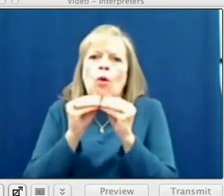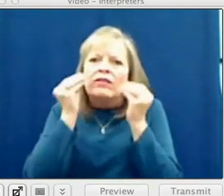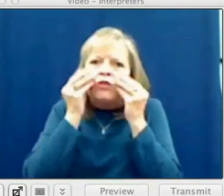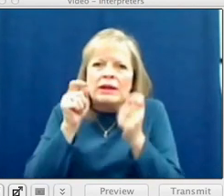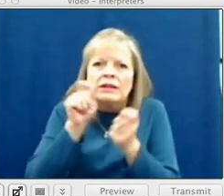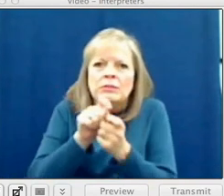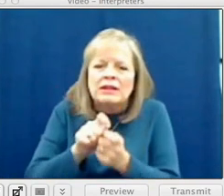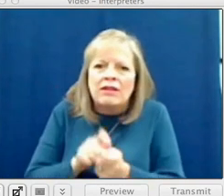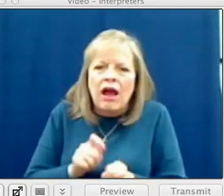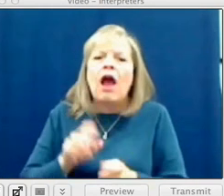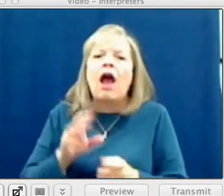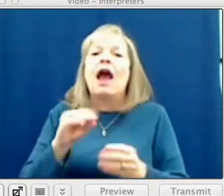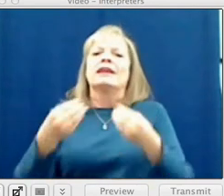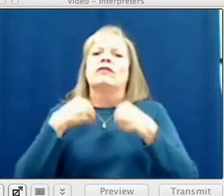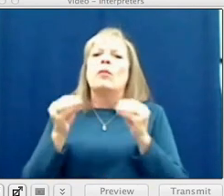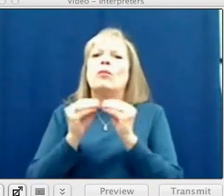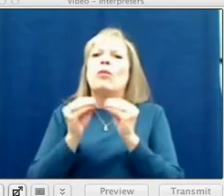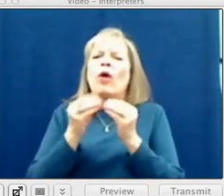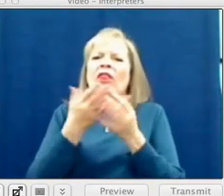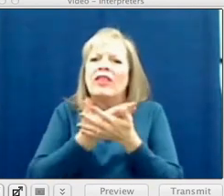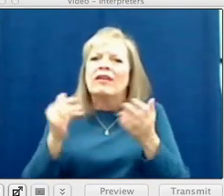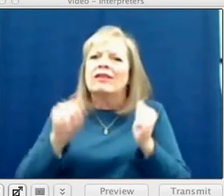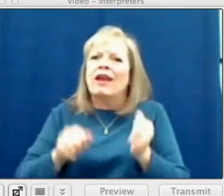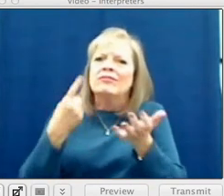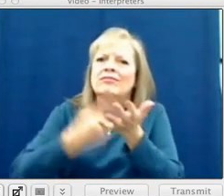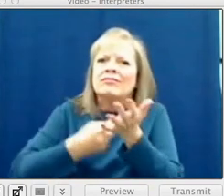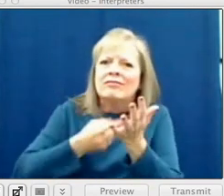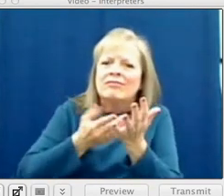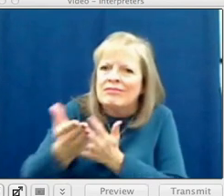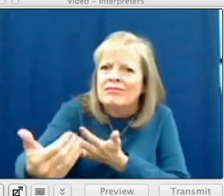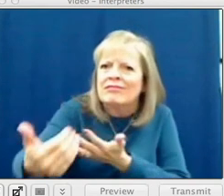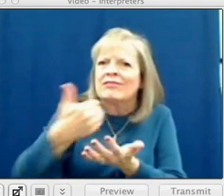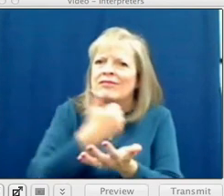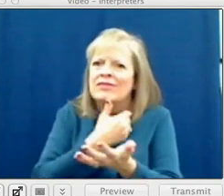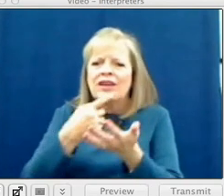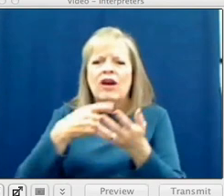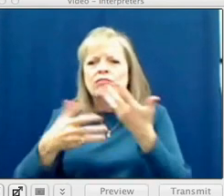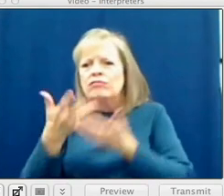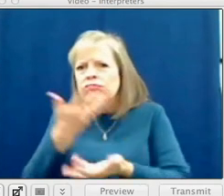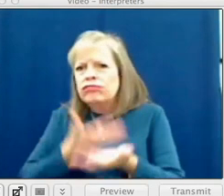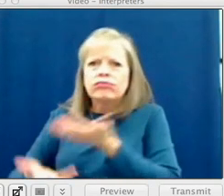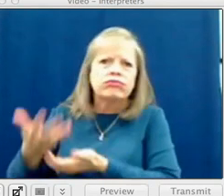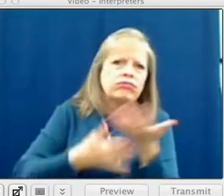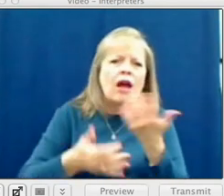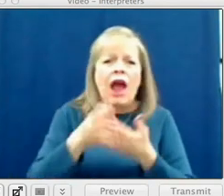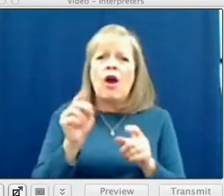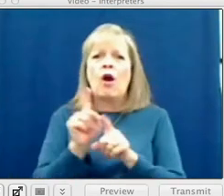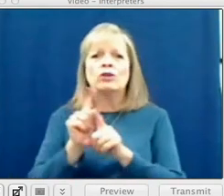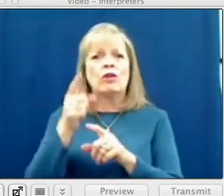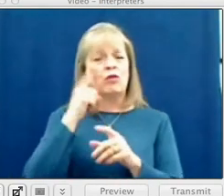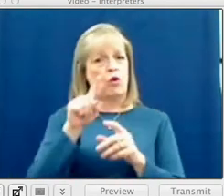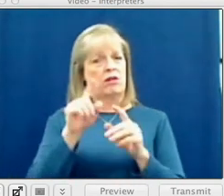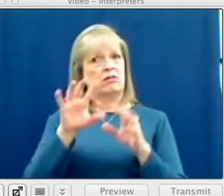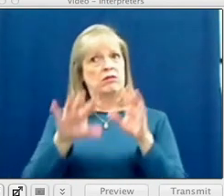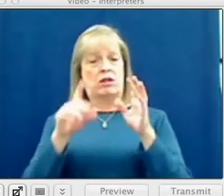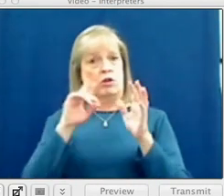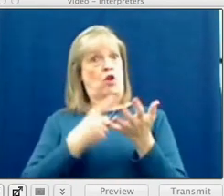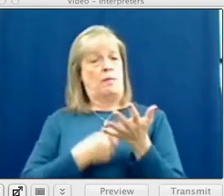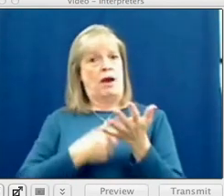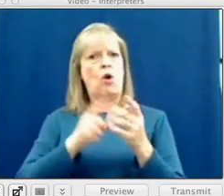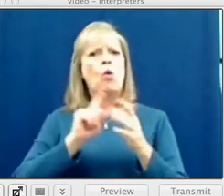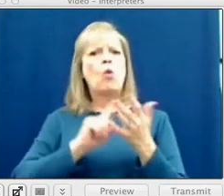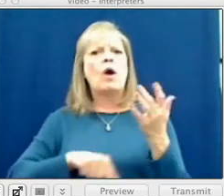made and quite frankly even just the learning about a potential kind of job an interpreter could be called in to do, which is actually